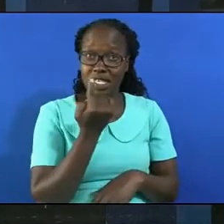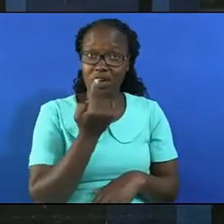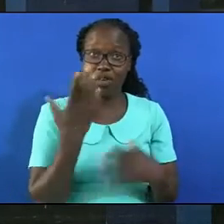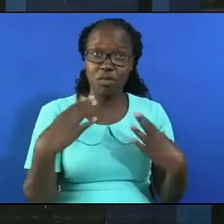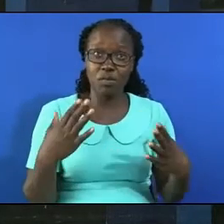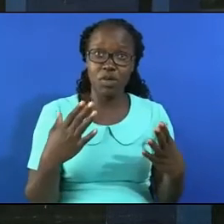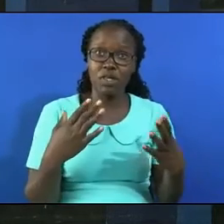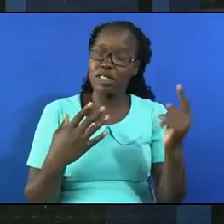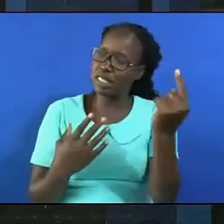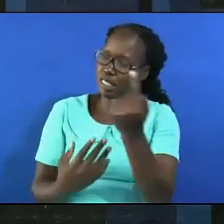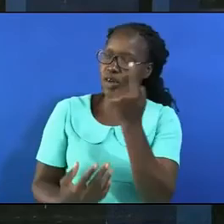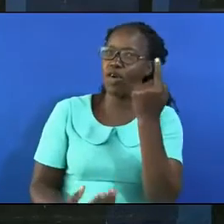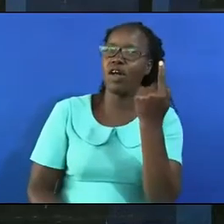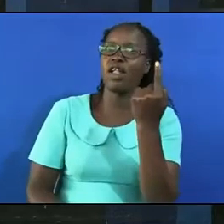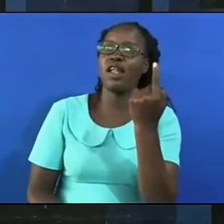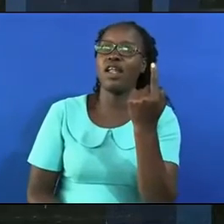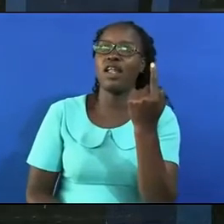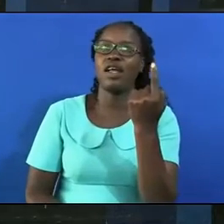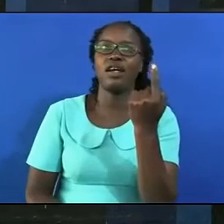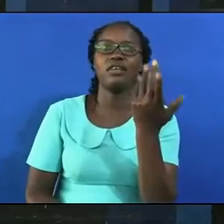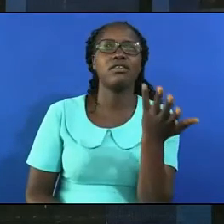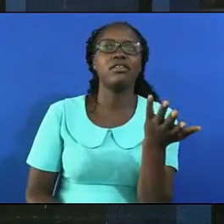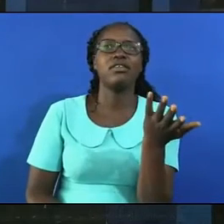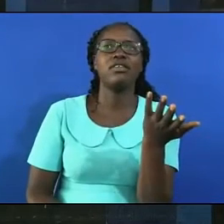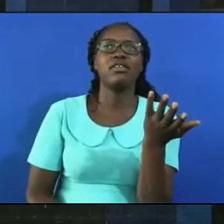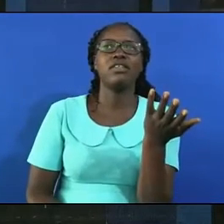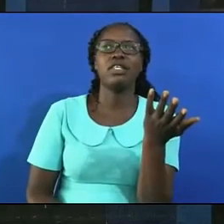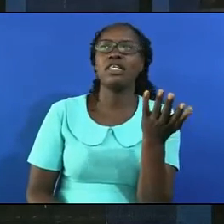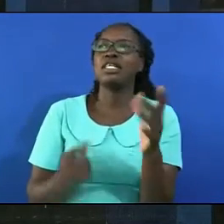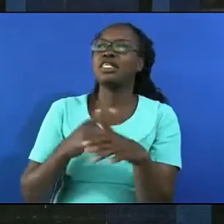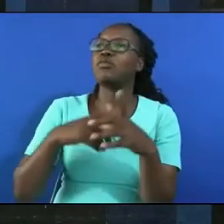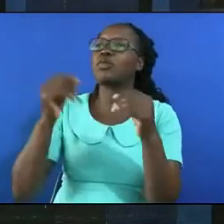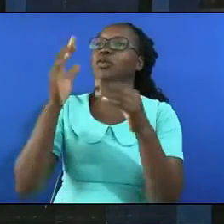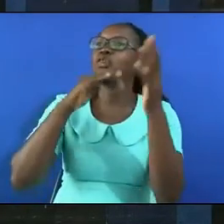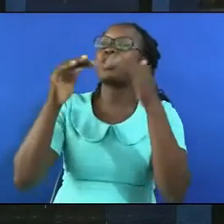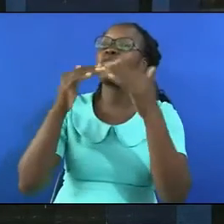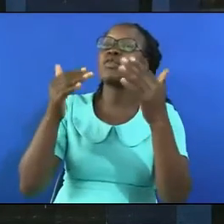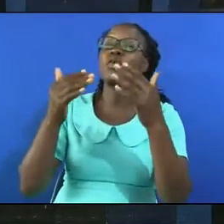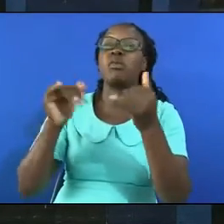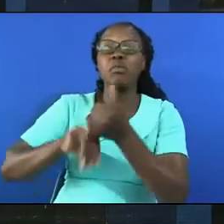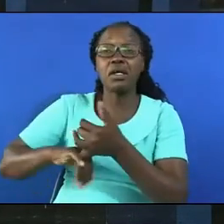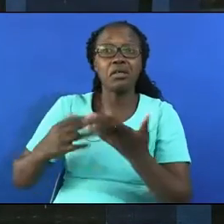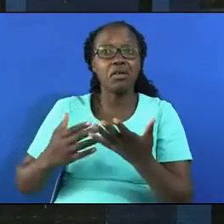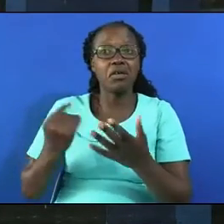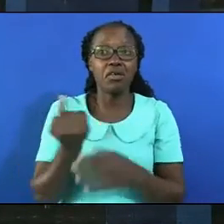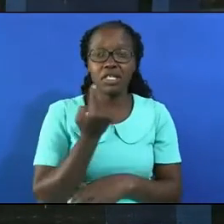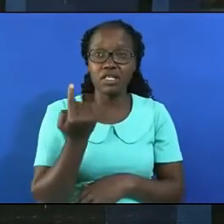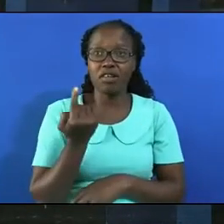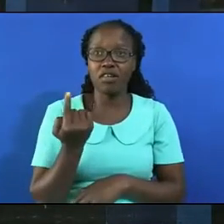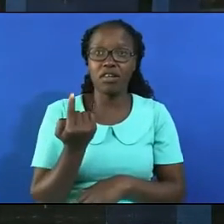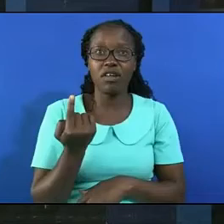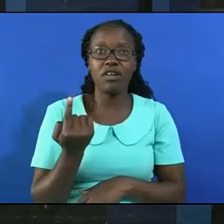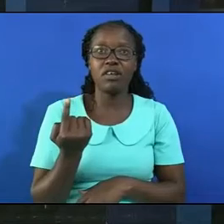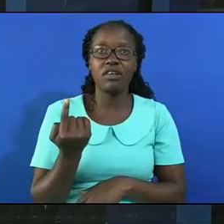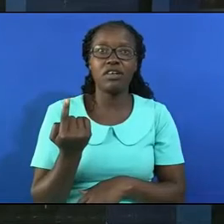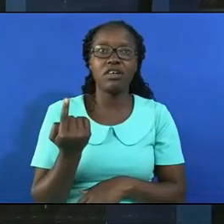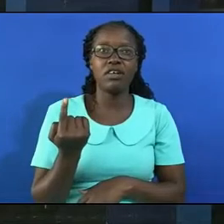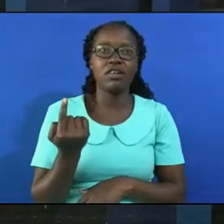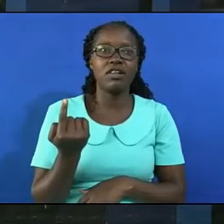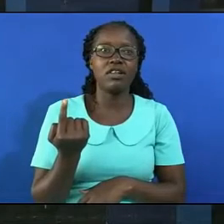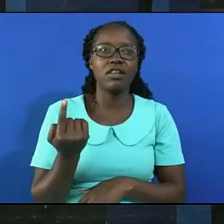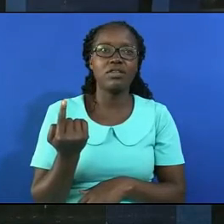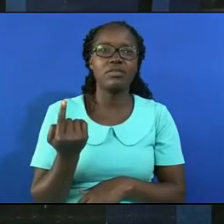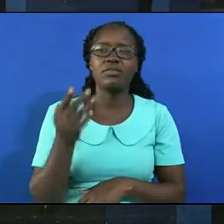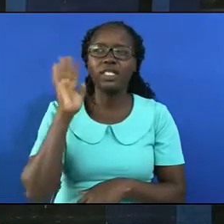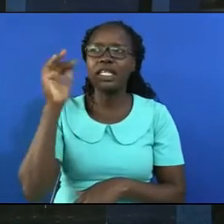or single people? I can't hear you. When we get to heaven, will we be married people or single people?